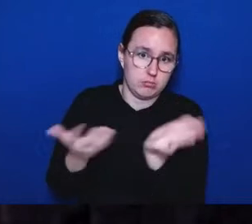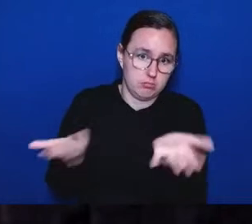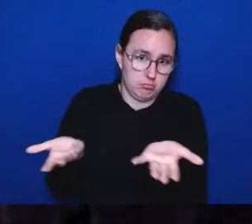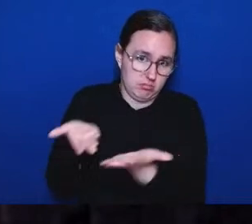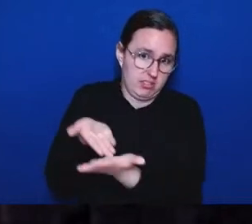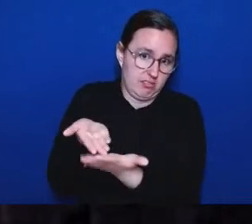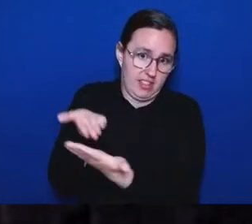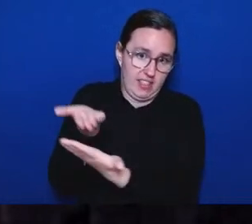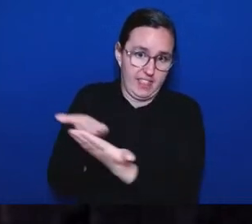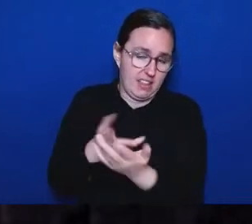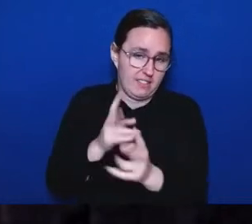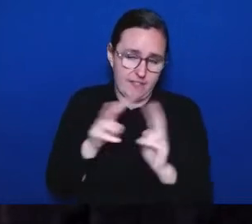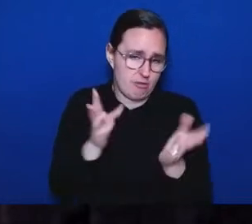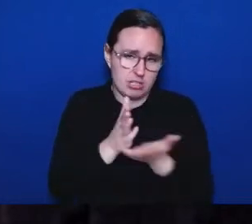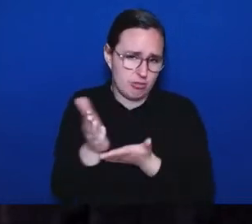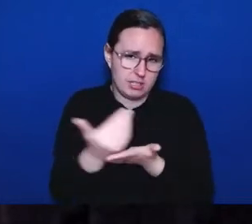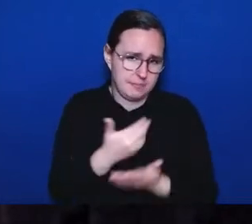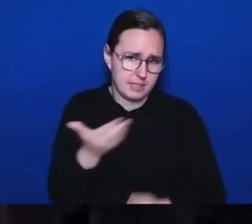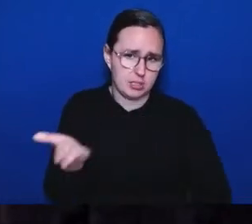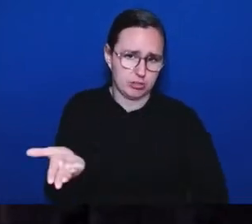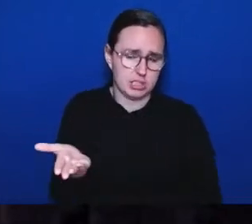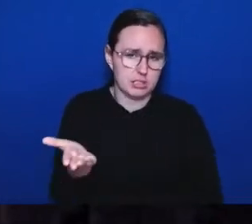that.